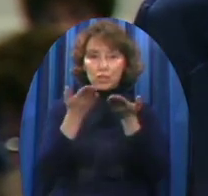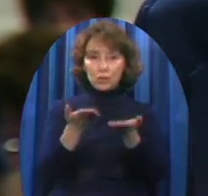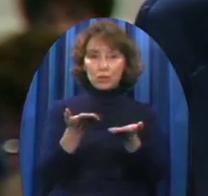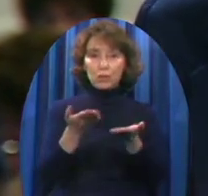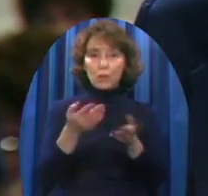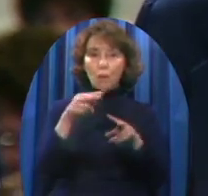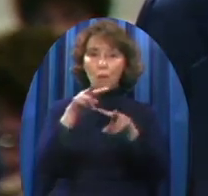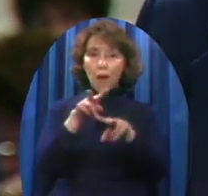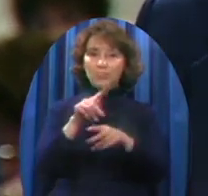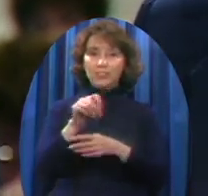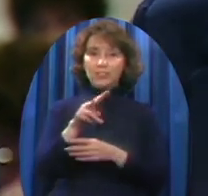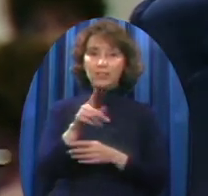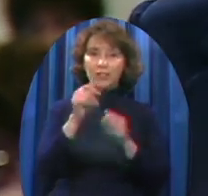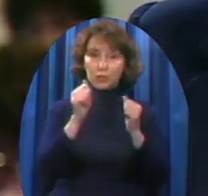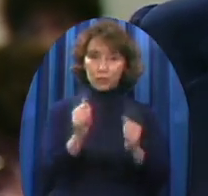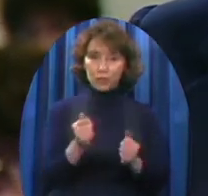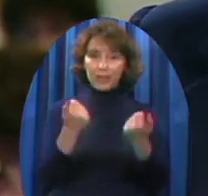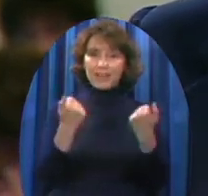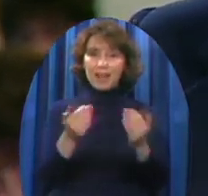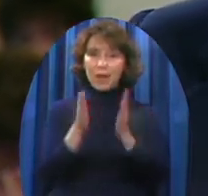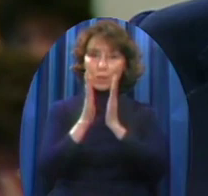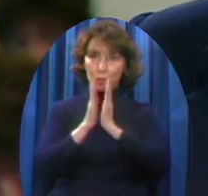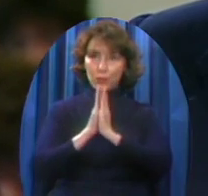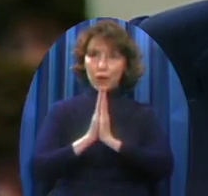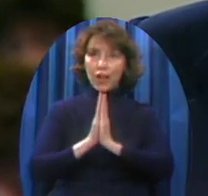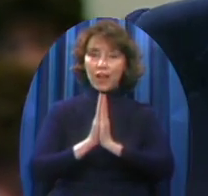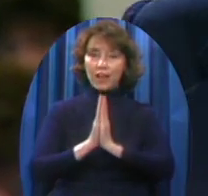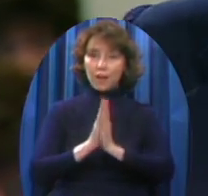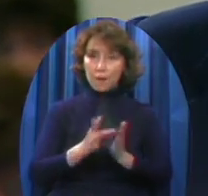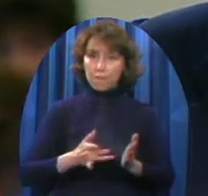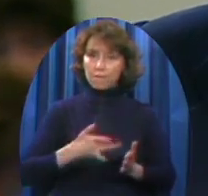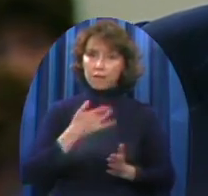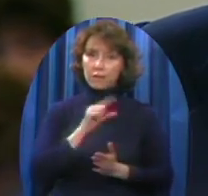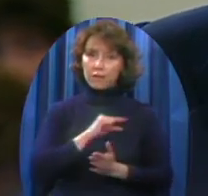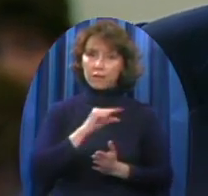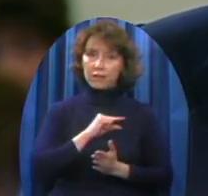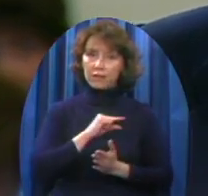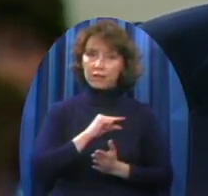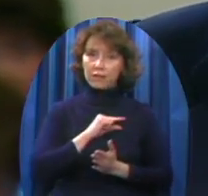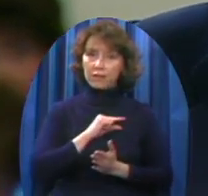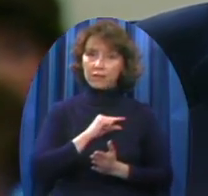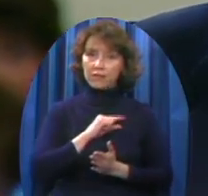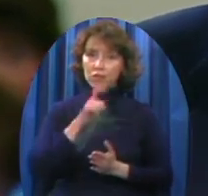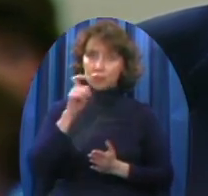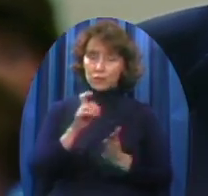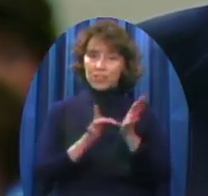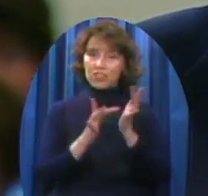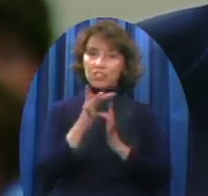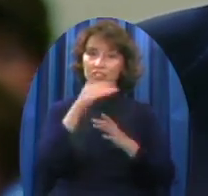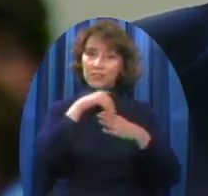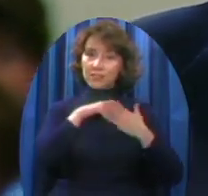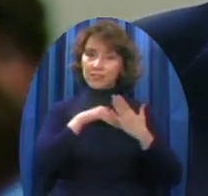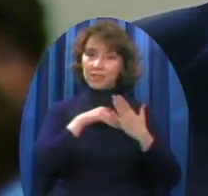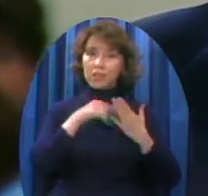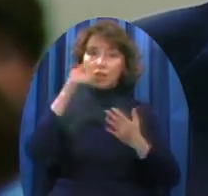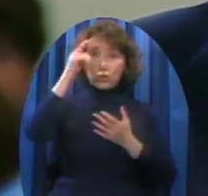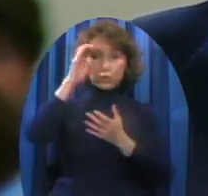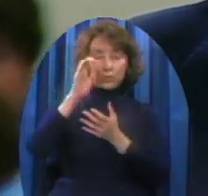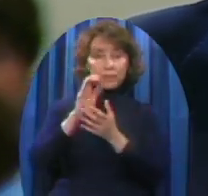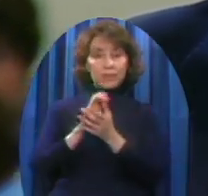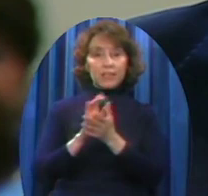set, would you just bow your head right now, and if you need Jesus as your Savior, believing He died for you on the cross, was buried, rose